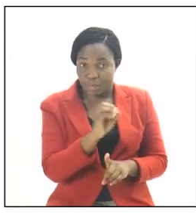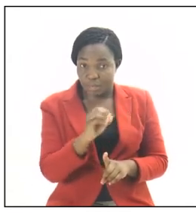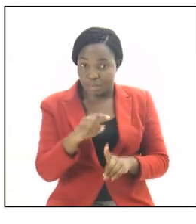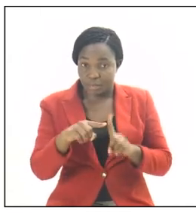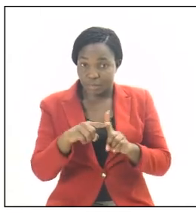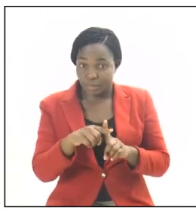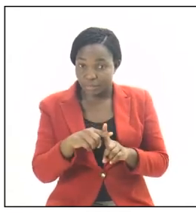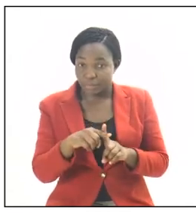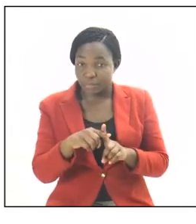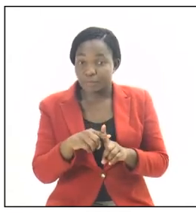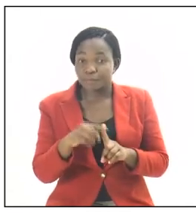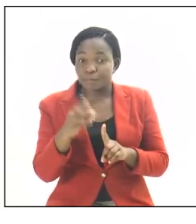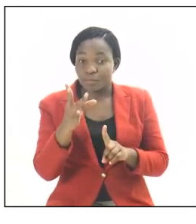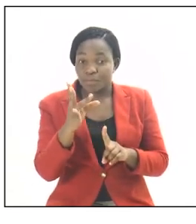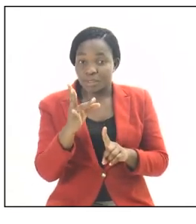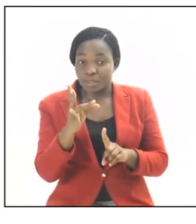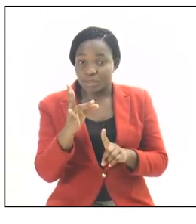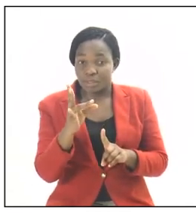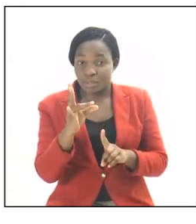part of the figure is